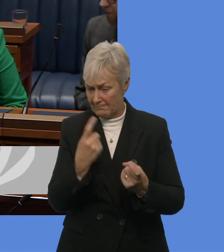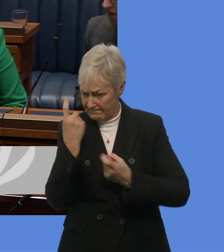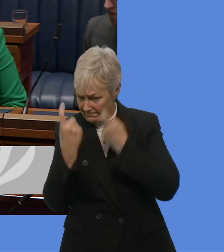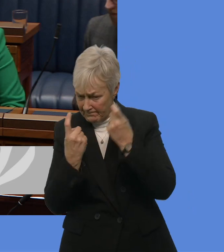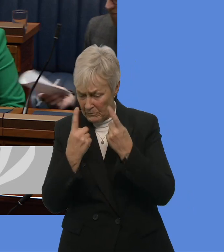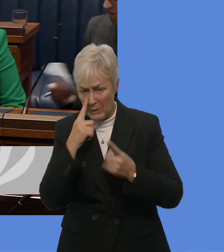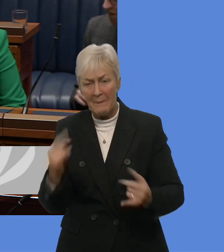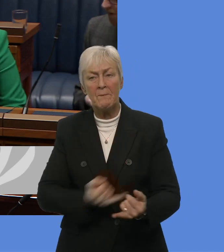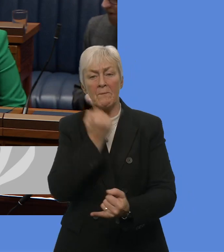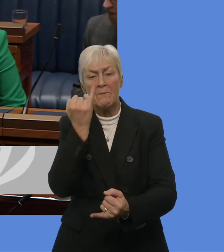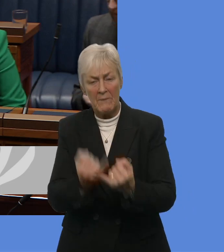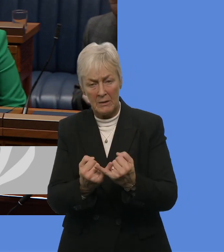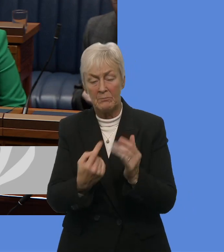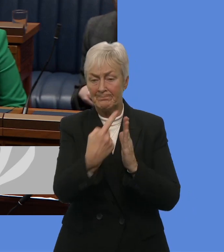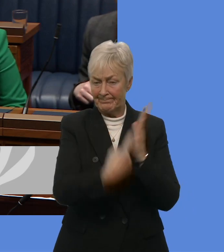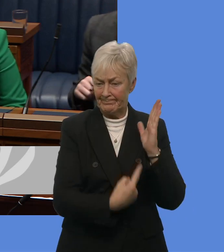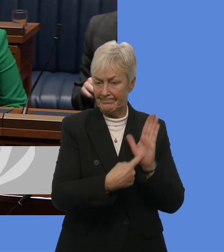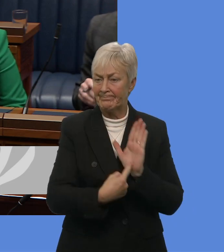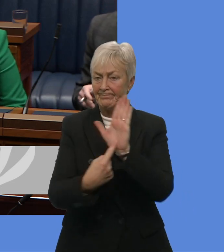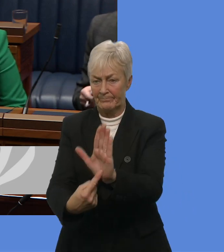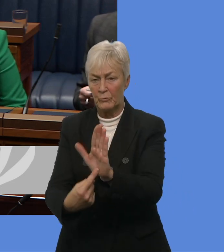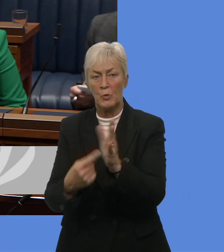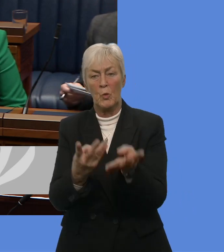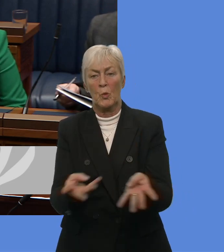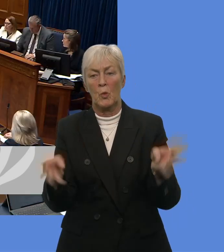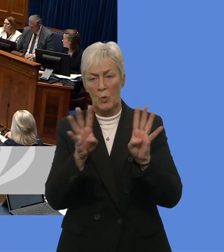the programme for government and bring it to the Assembly for cross-community approval.